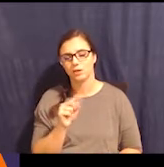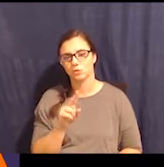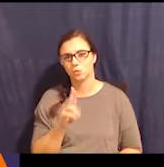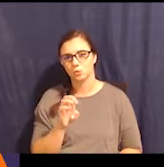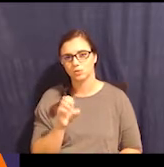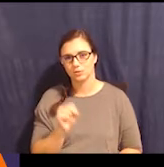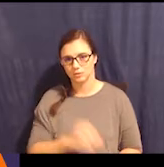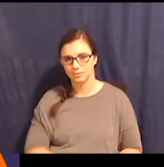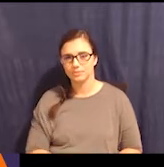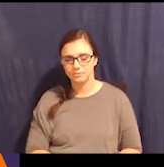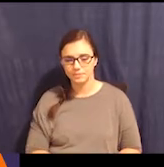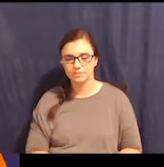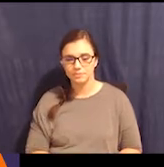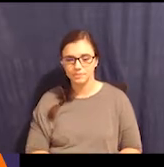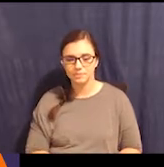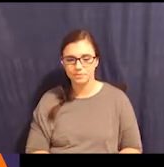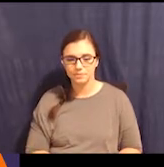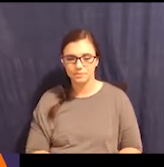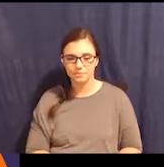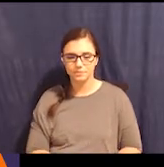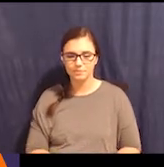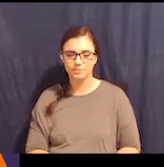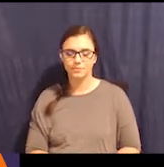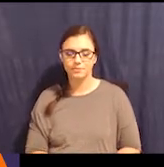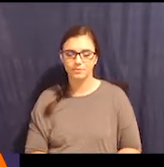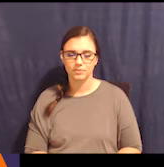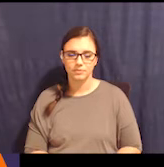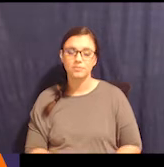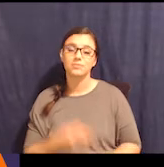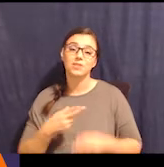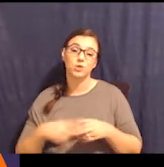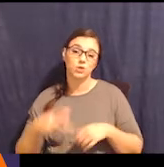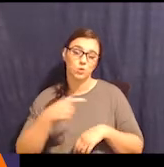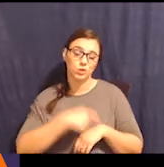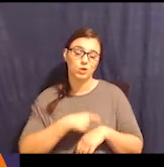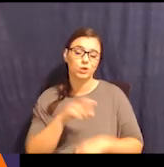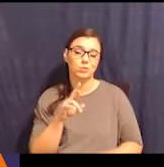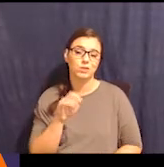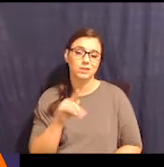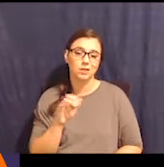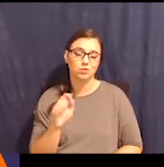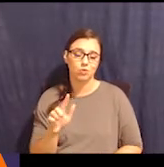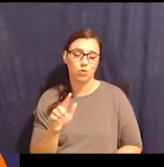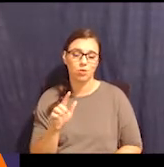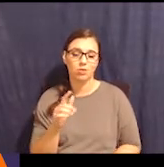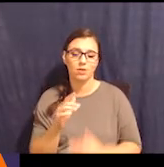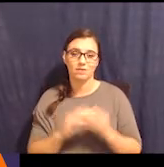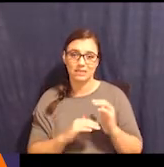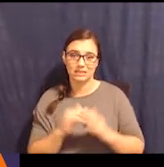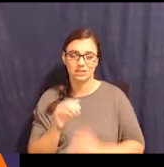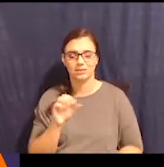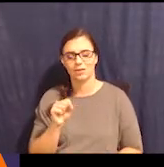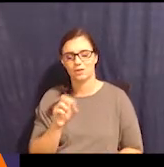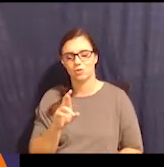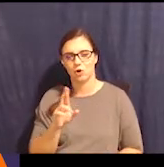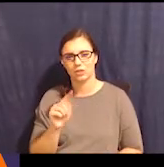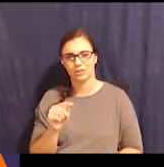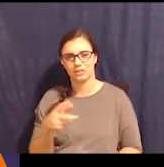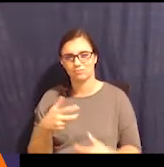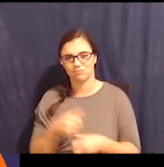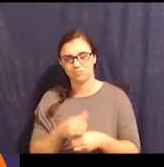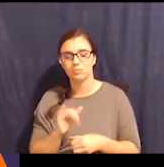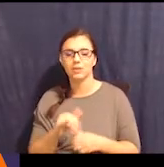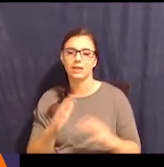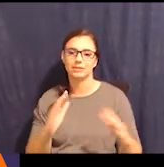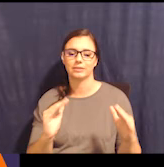Short-term residential treatment facilities, or SRTs, provide step-down services for patients of crisis stabilization units who need